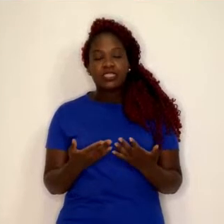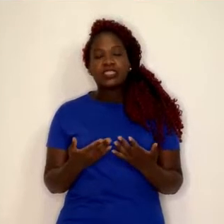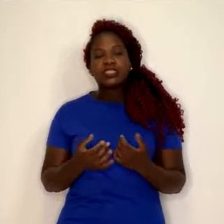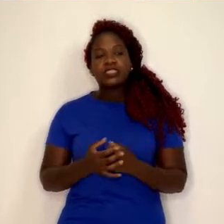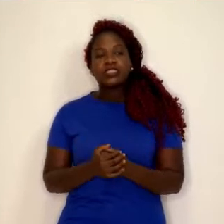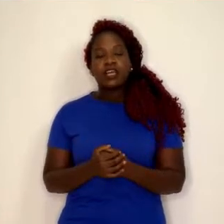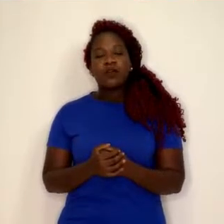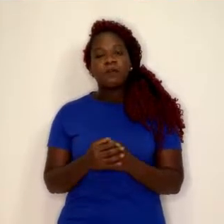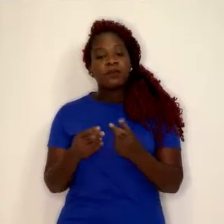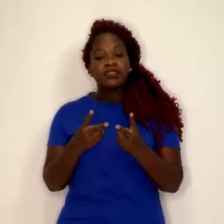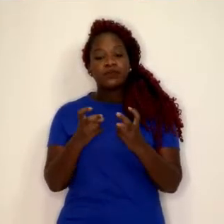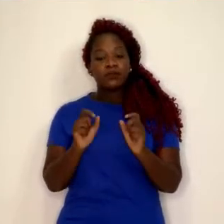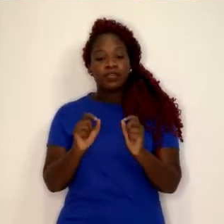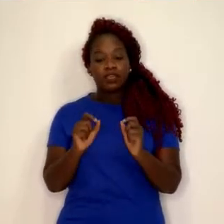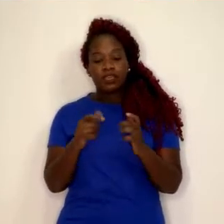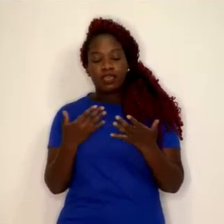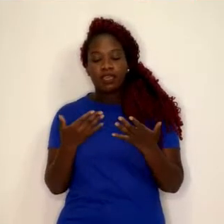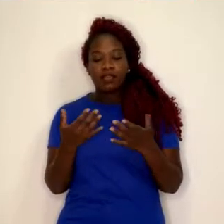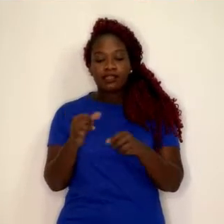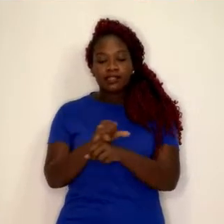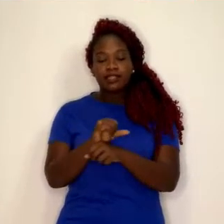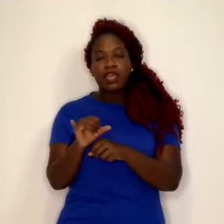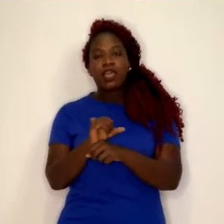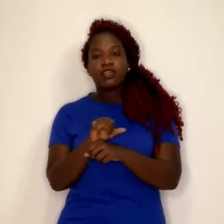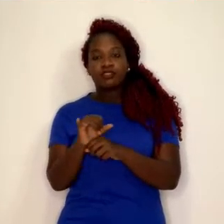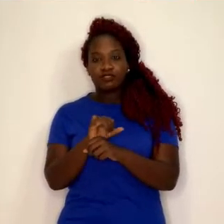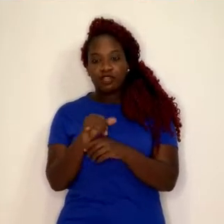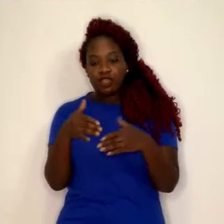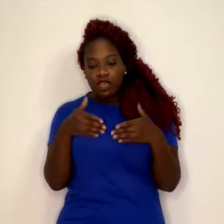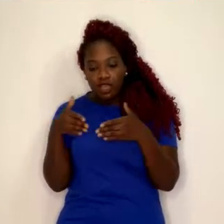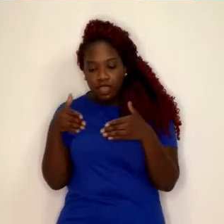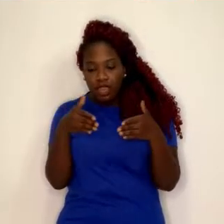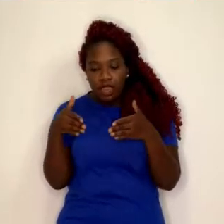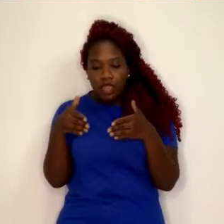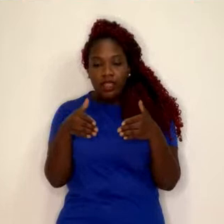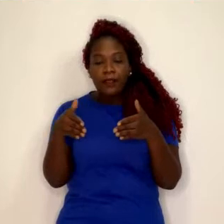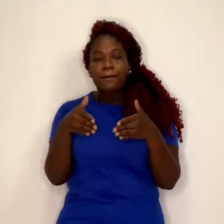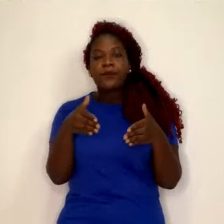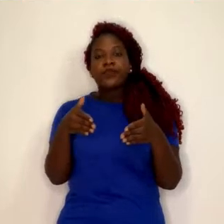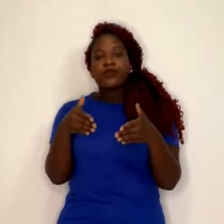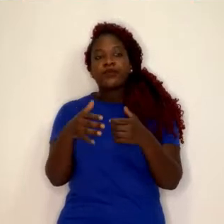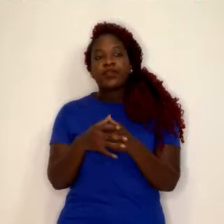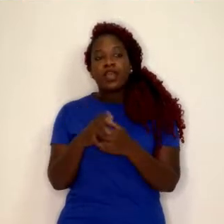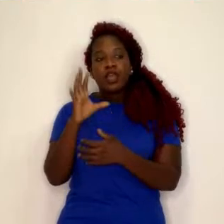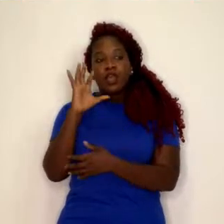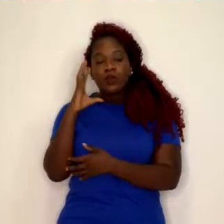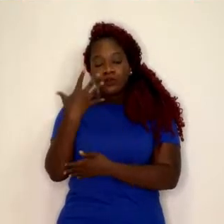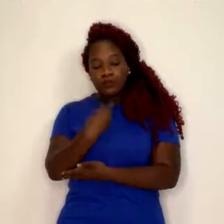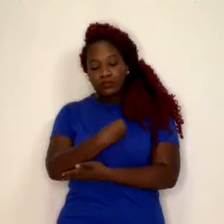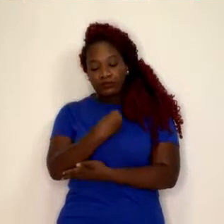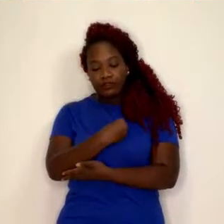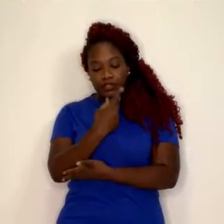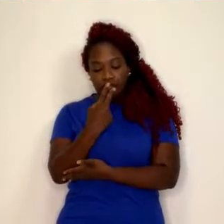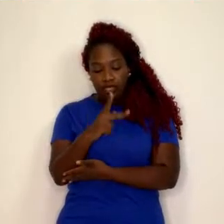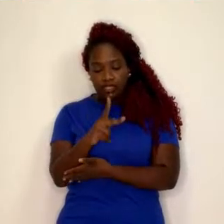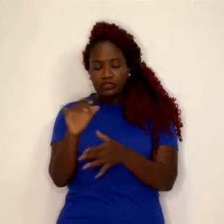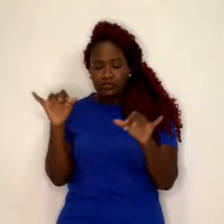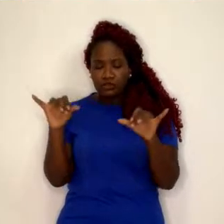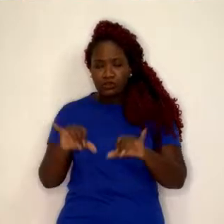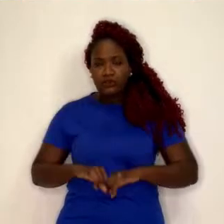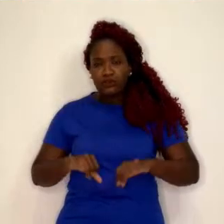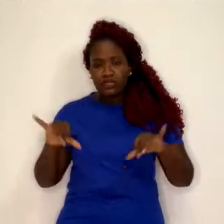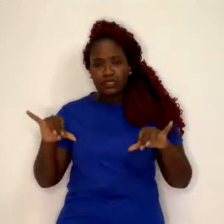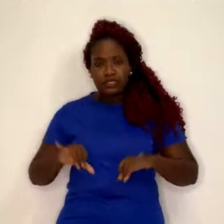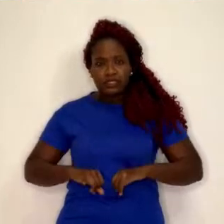Florestan lets us know that in this dislodging of trajectories that has been